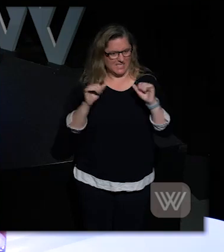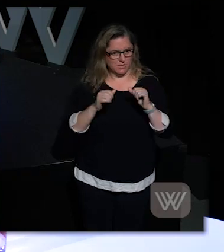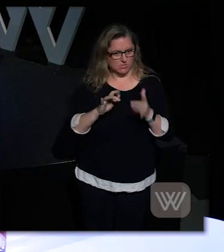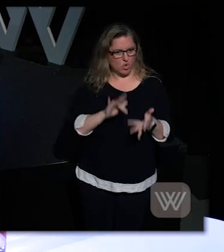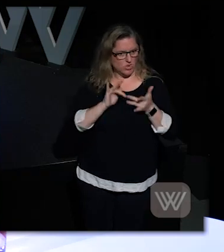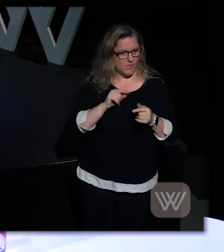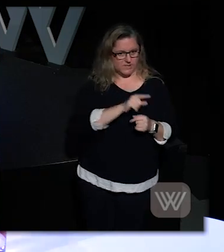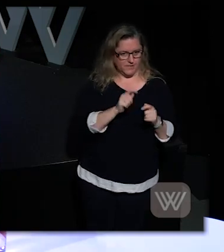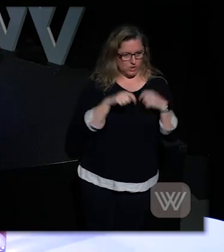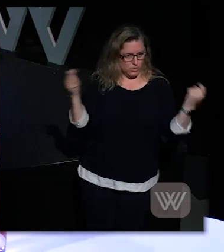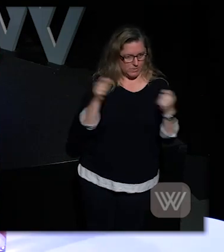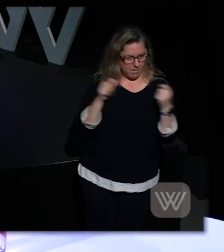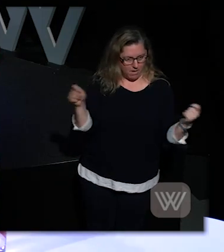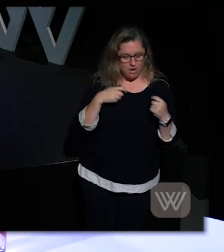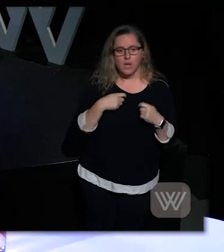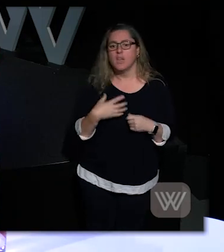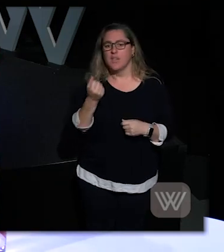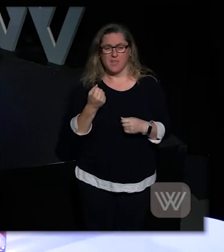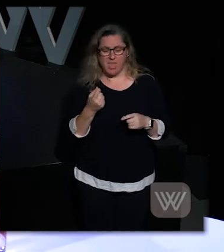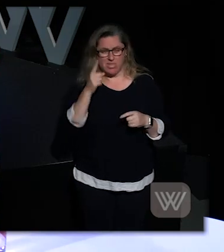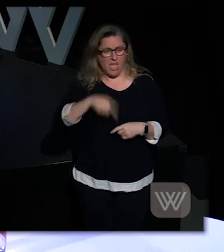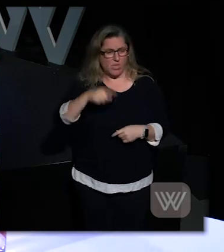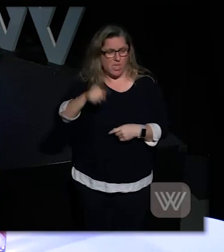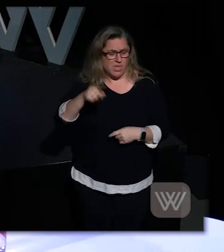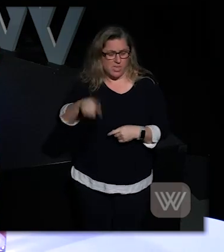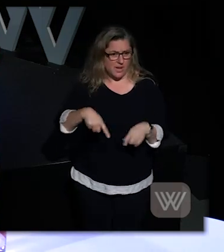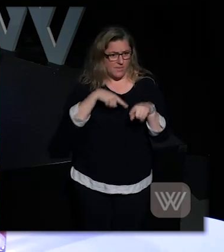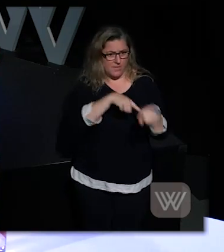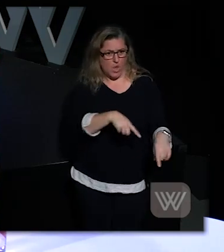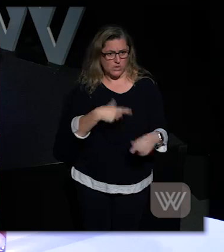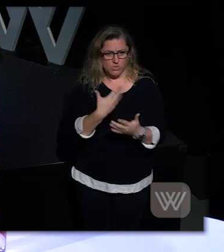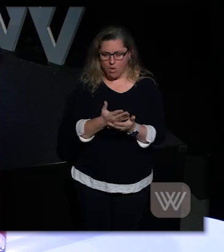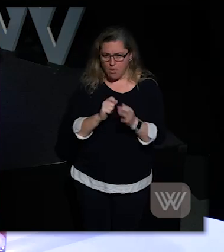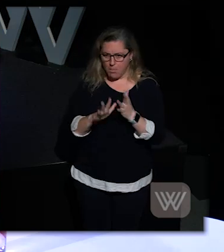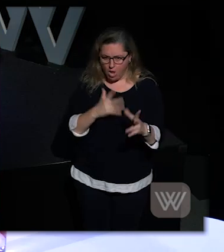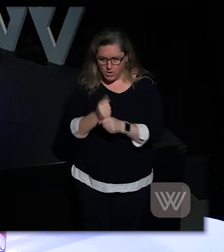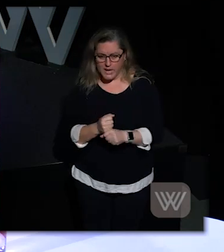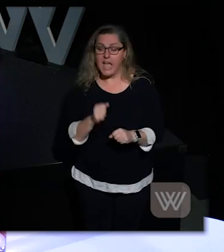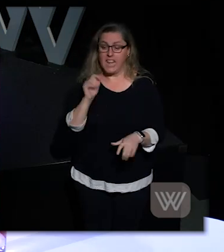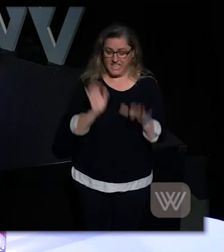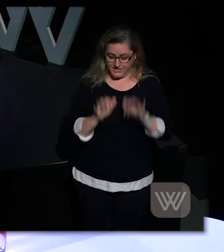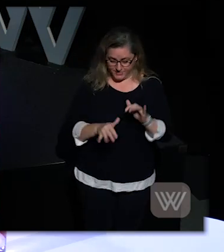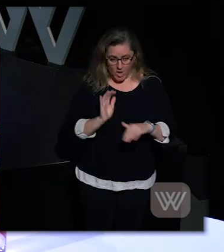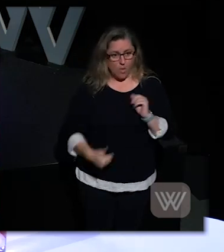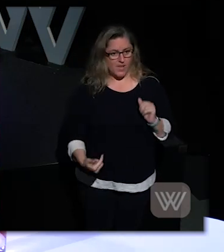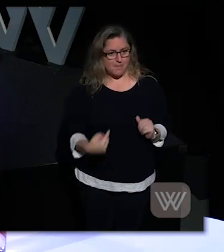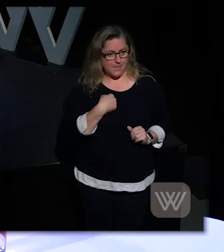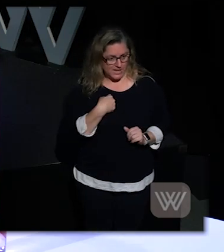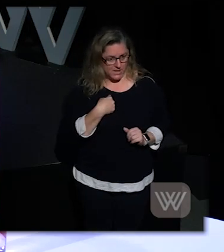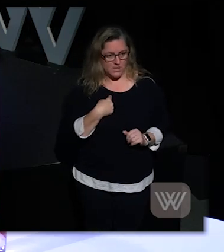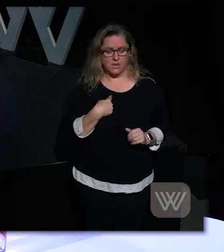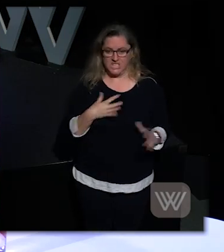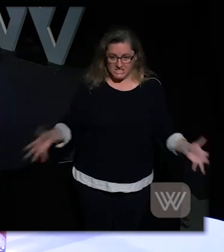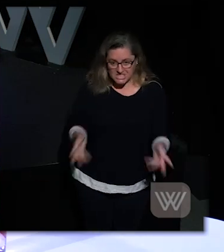he had thousands of followers on his blog and on Twitter, and he blogged about me, and he was ostensibly inciting